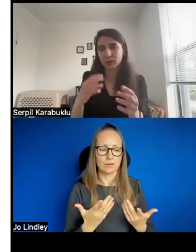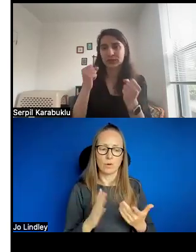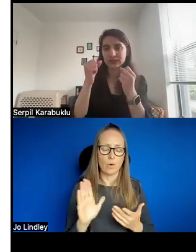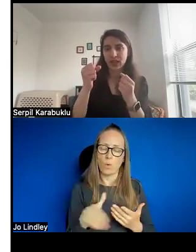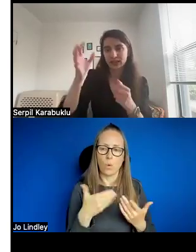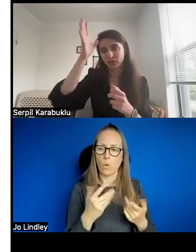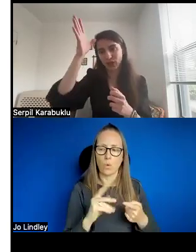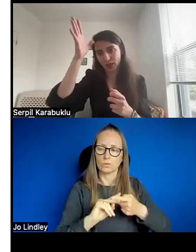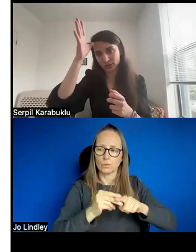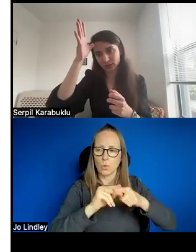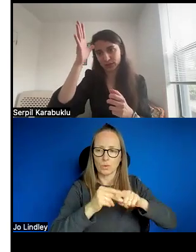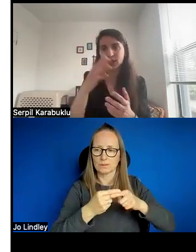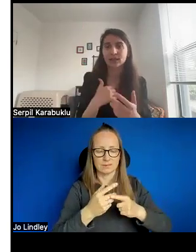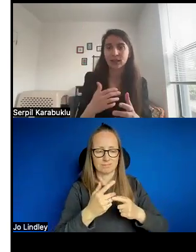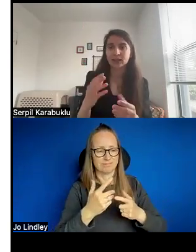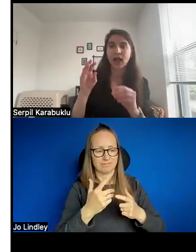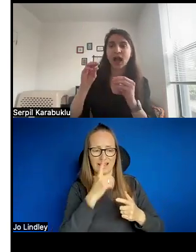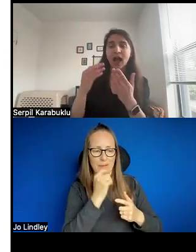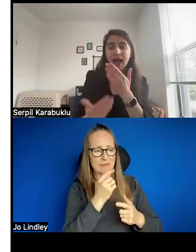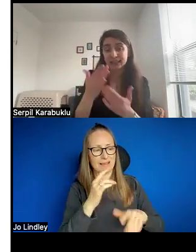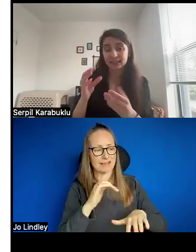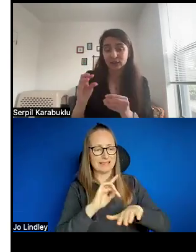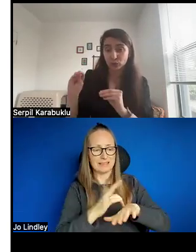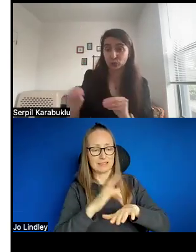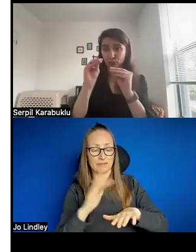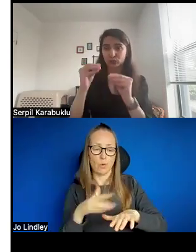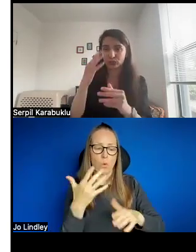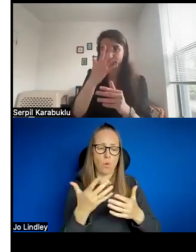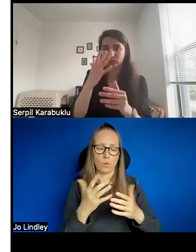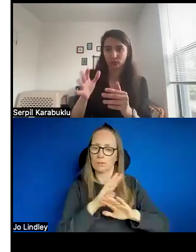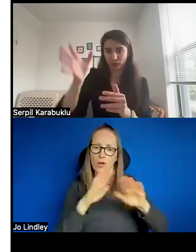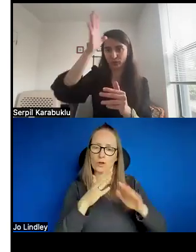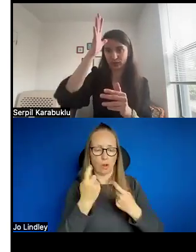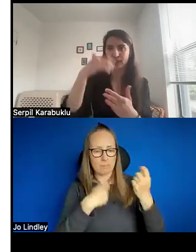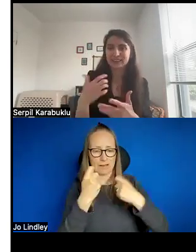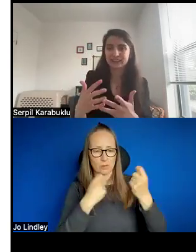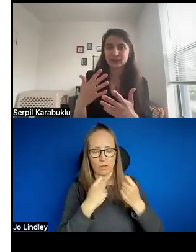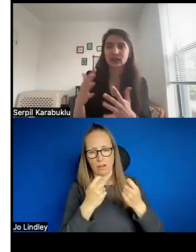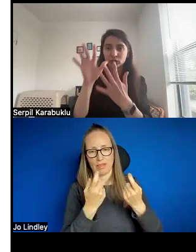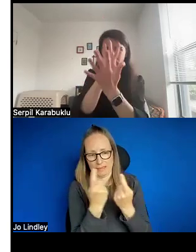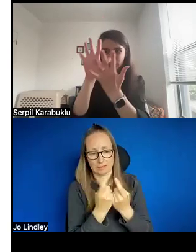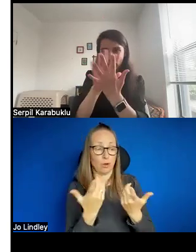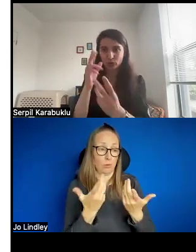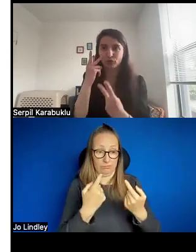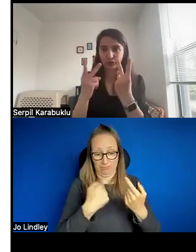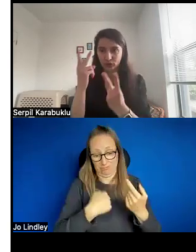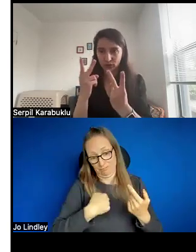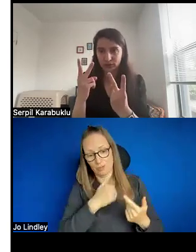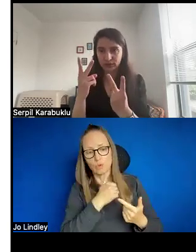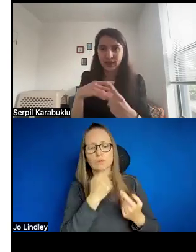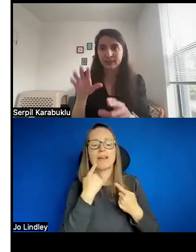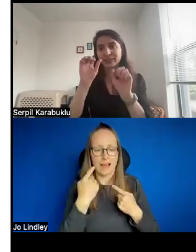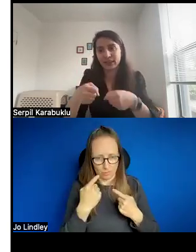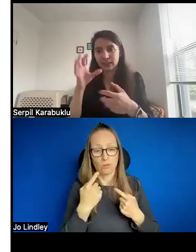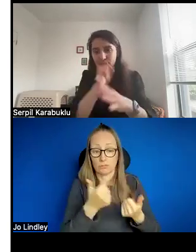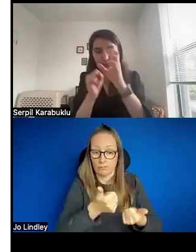tools sensitive to all non-menus. So in this case, we have a successful analysis and results